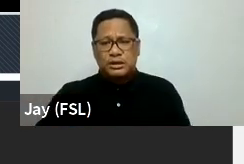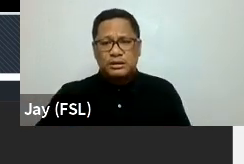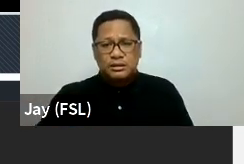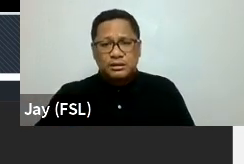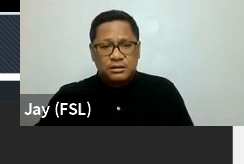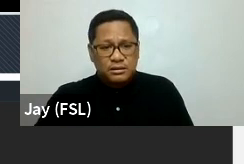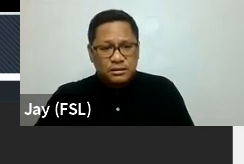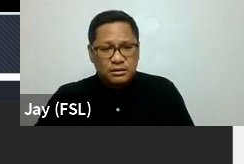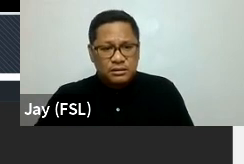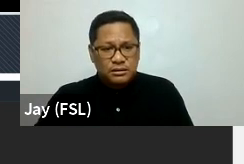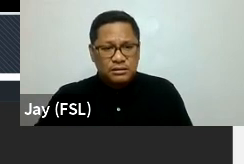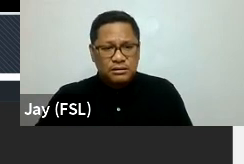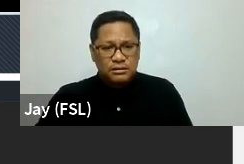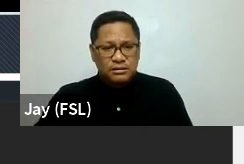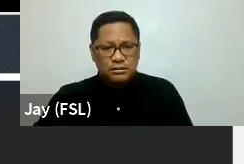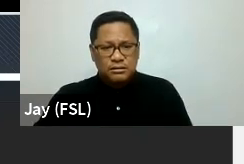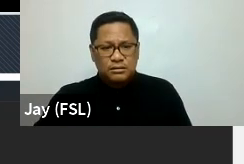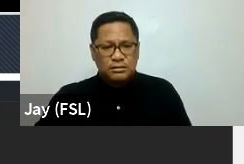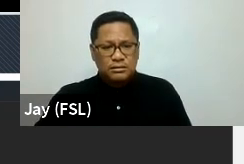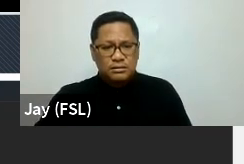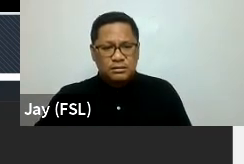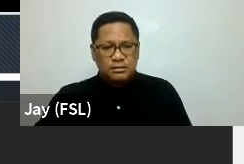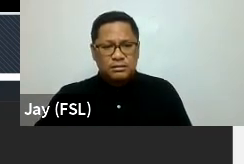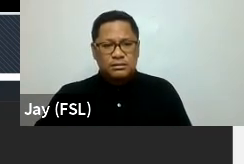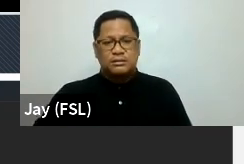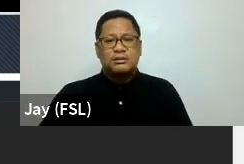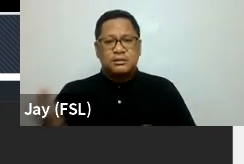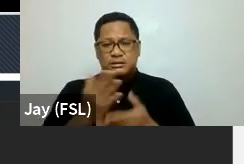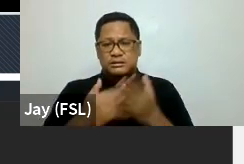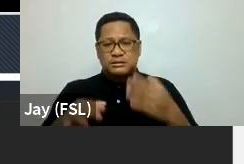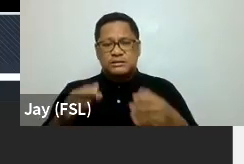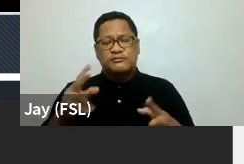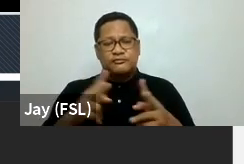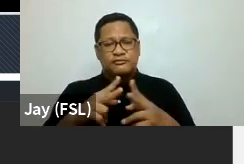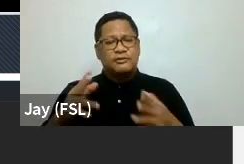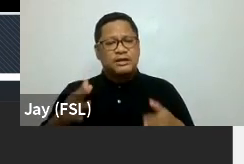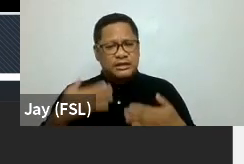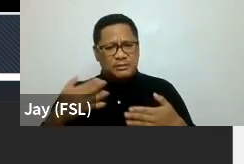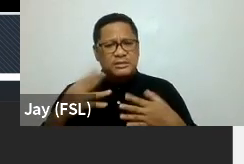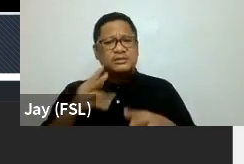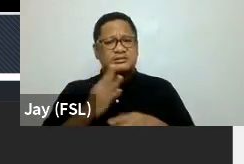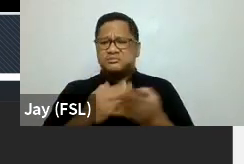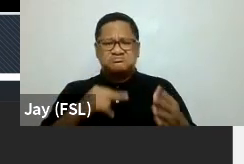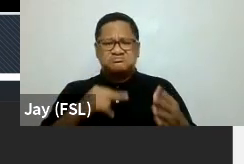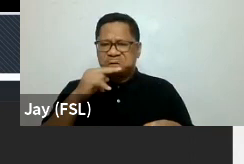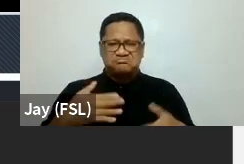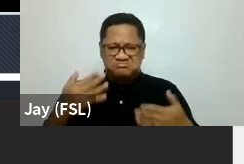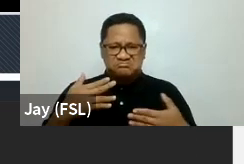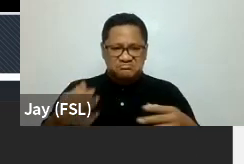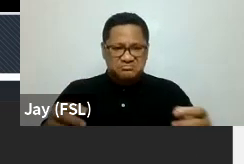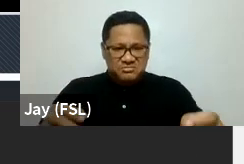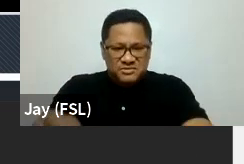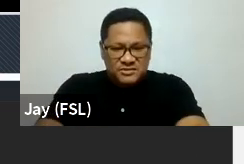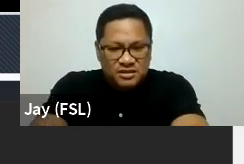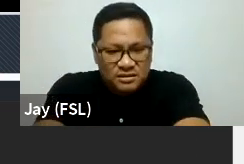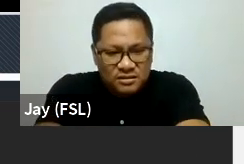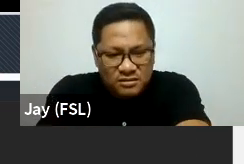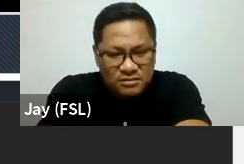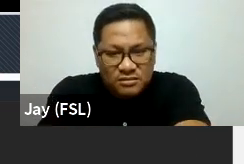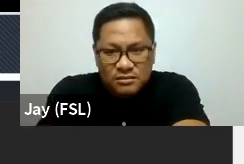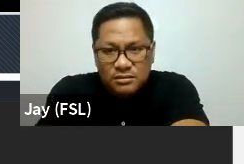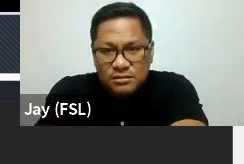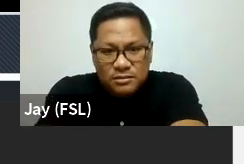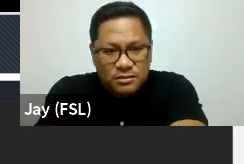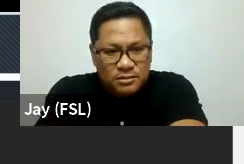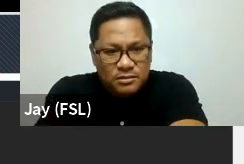Okay. Some very happy with it, some I'm not very happy with it. Okay.